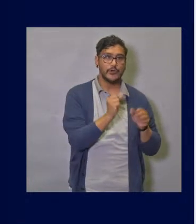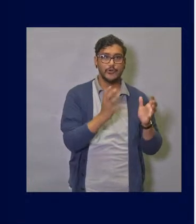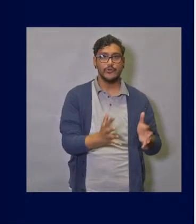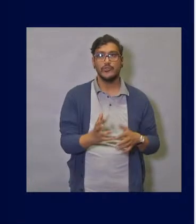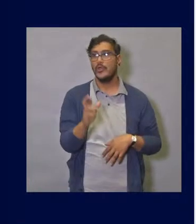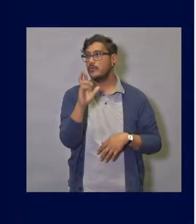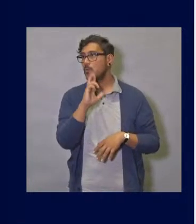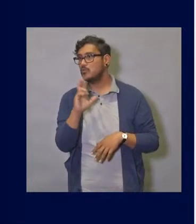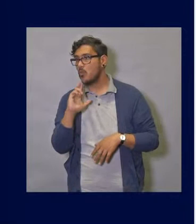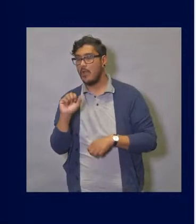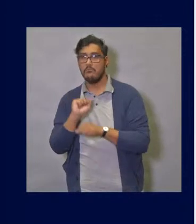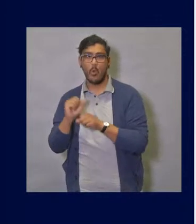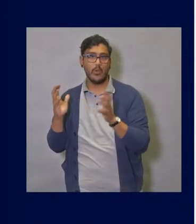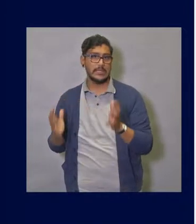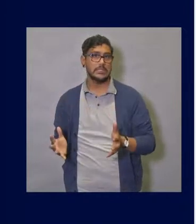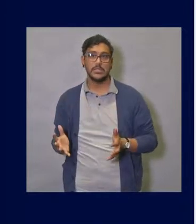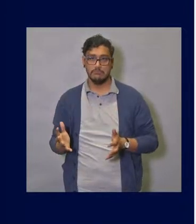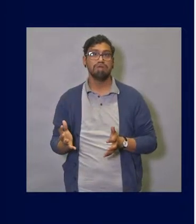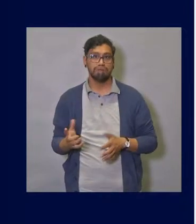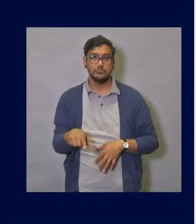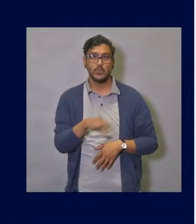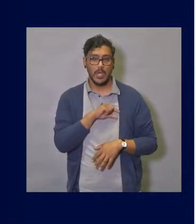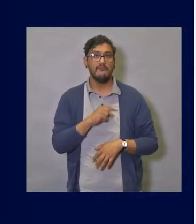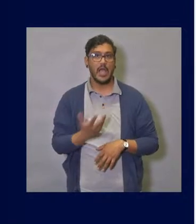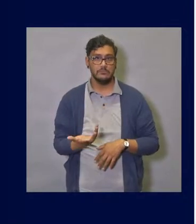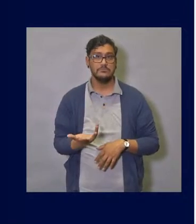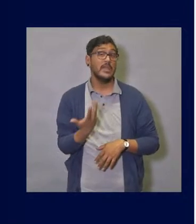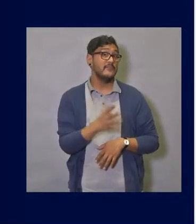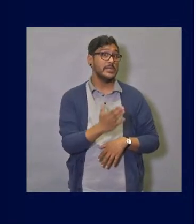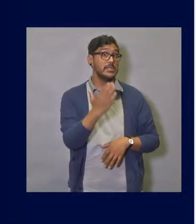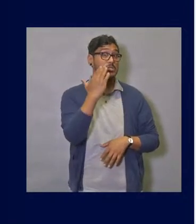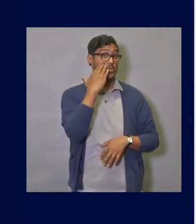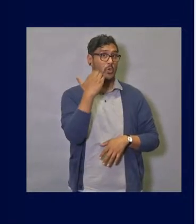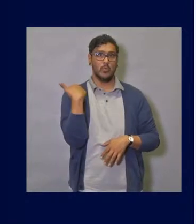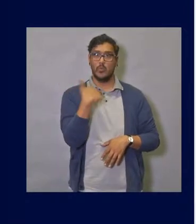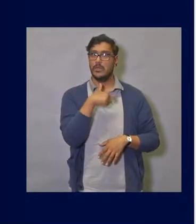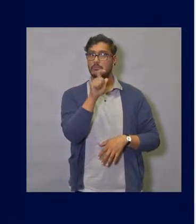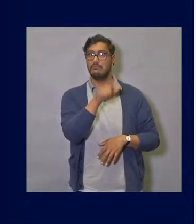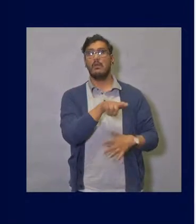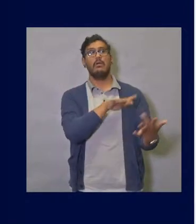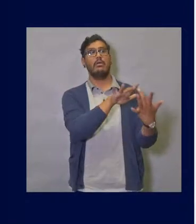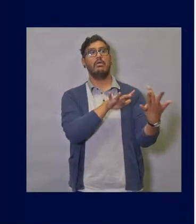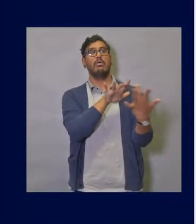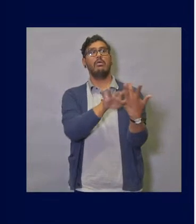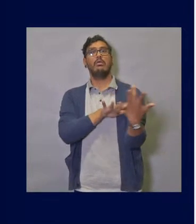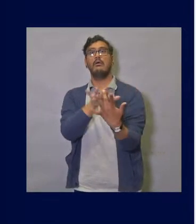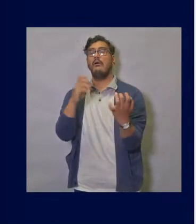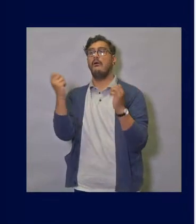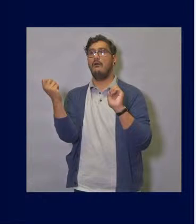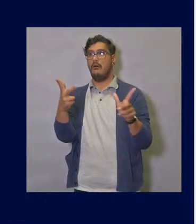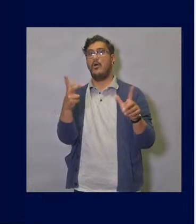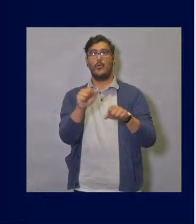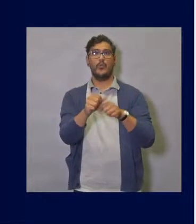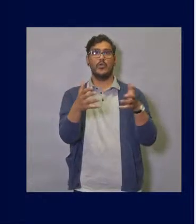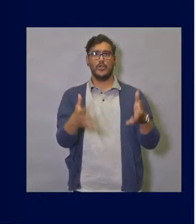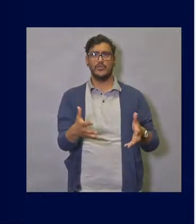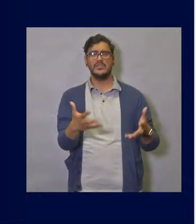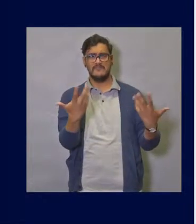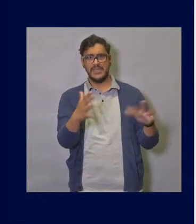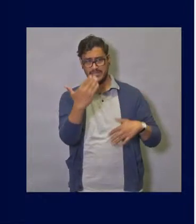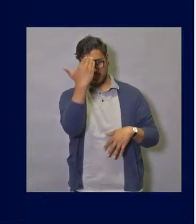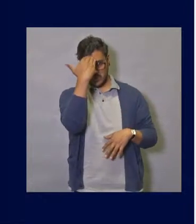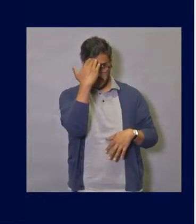restaurant employees. And we know that significant outreach efforts are needed to make sure all eligible workers know where they can go to